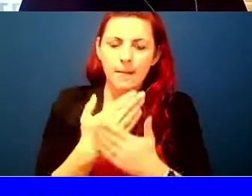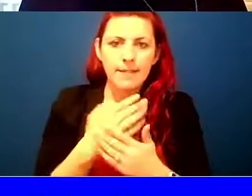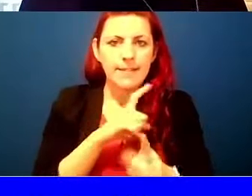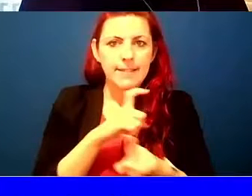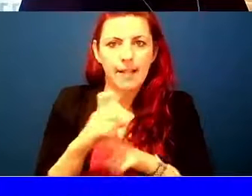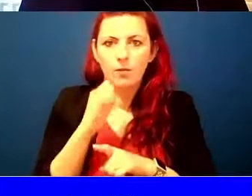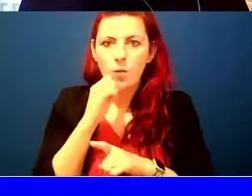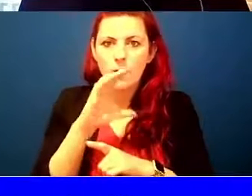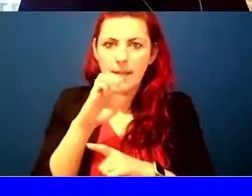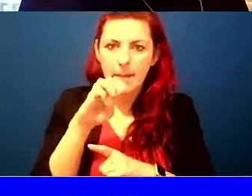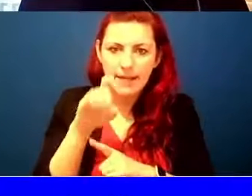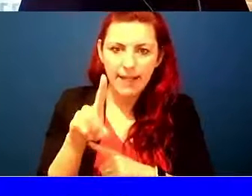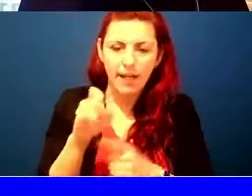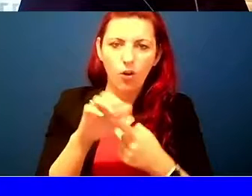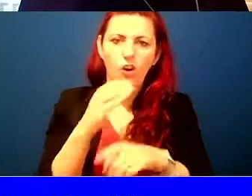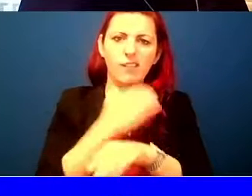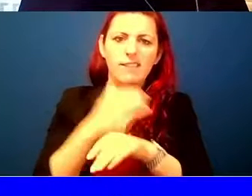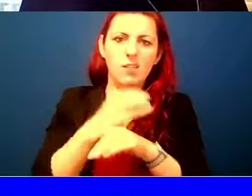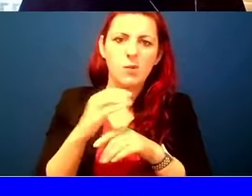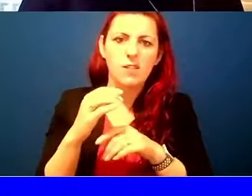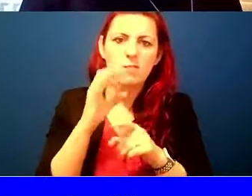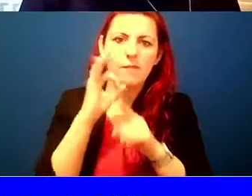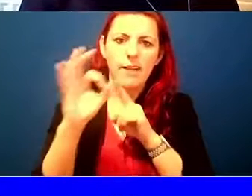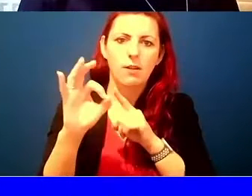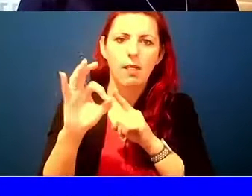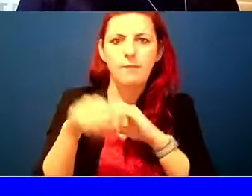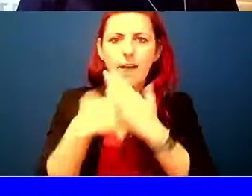or continuous professional development training.